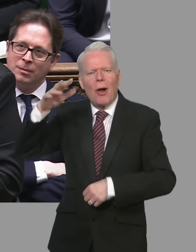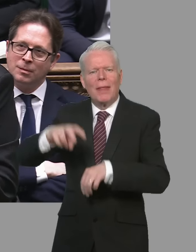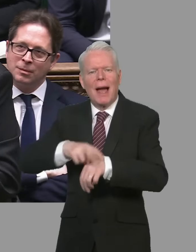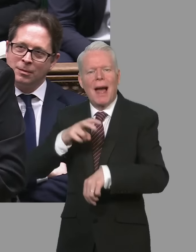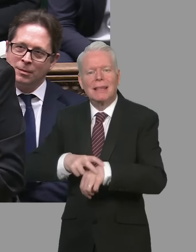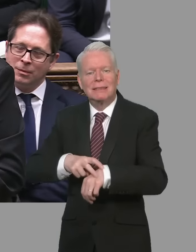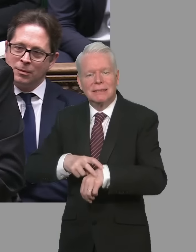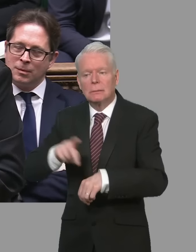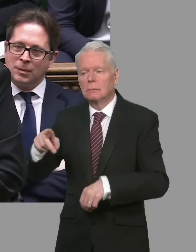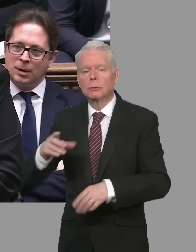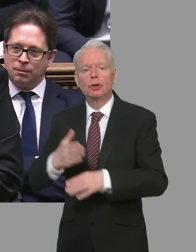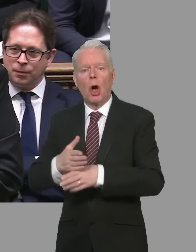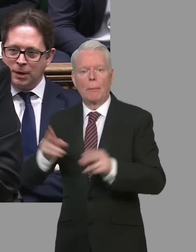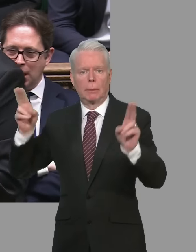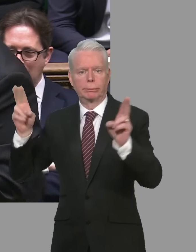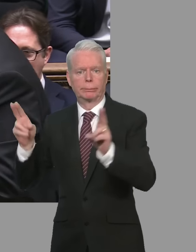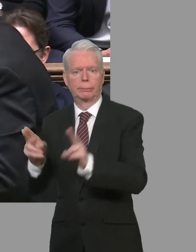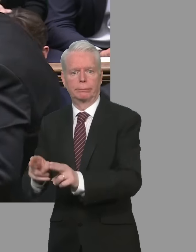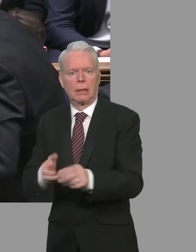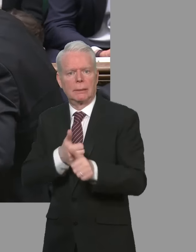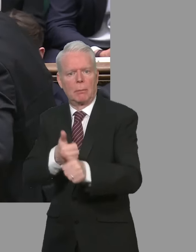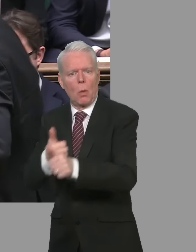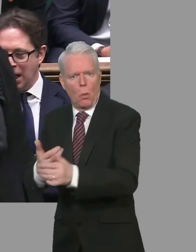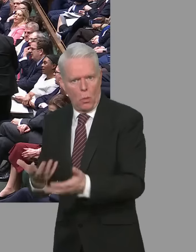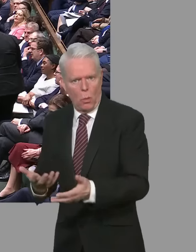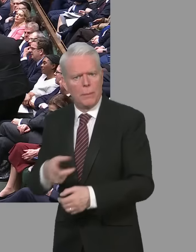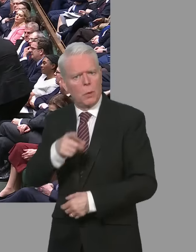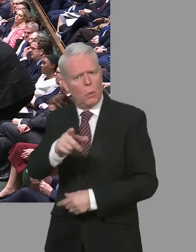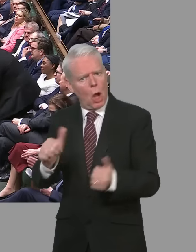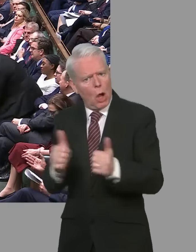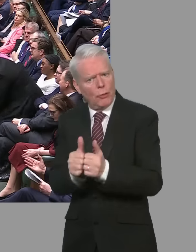disastrous national insurance rises?